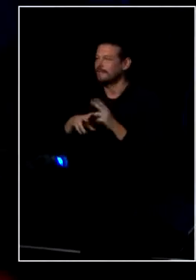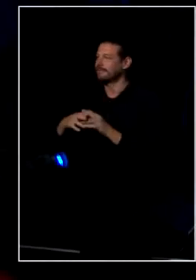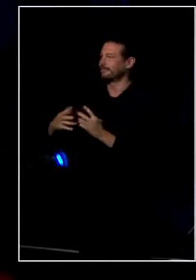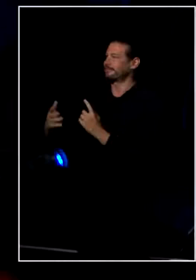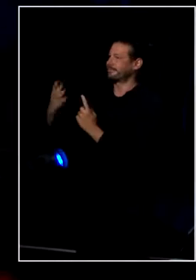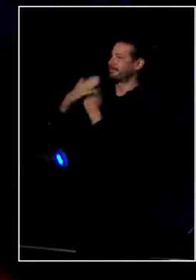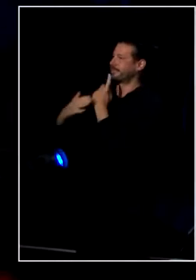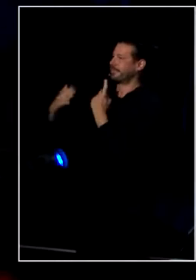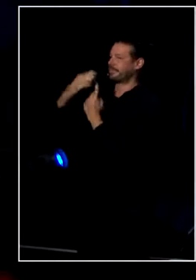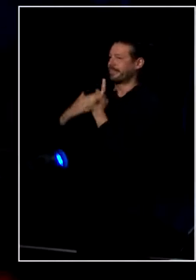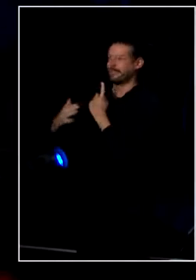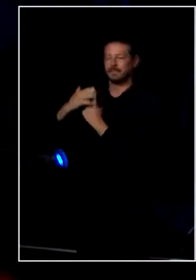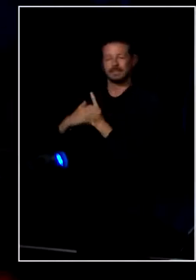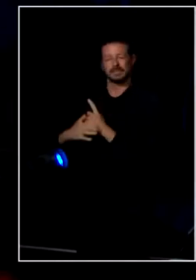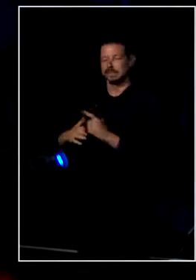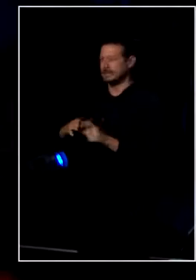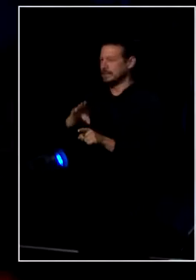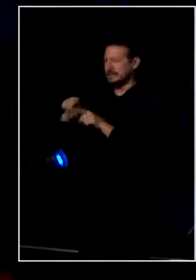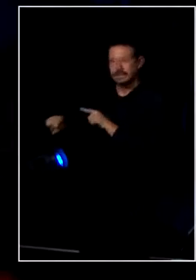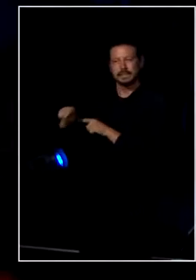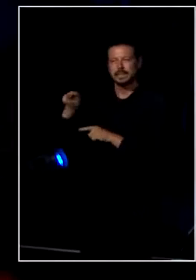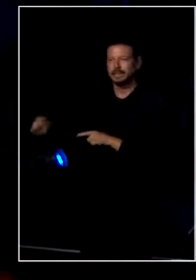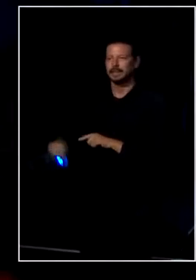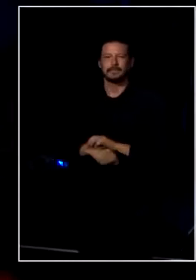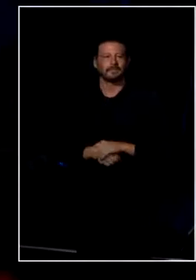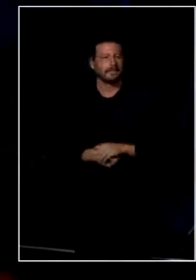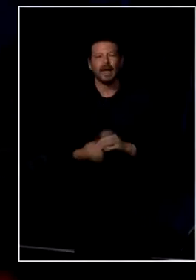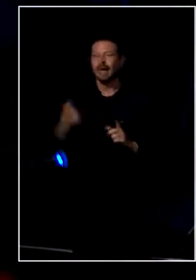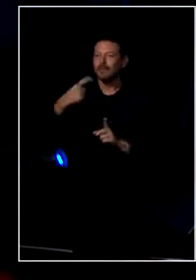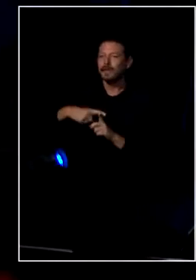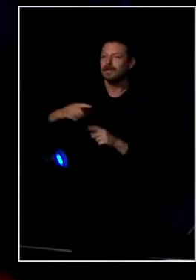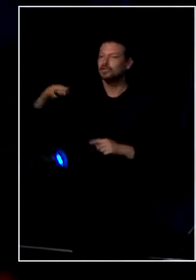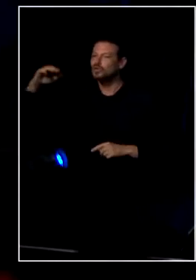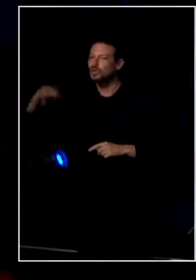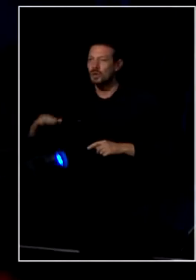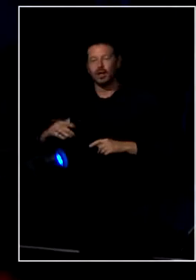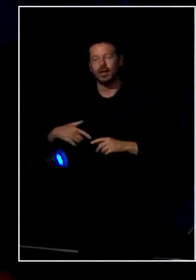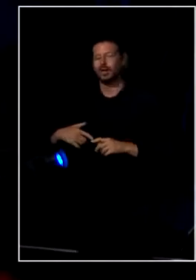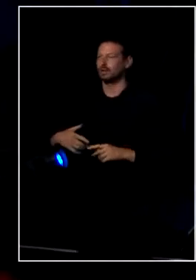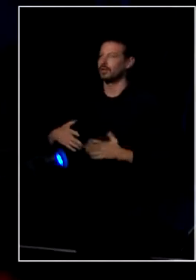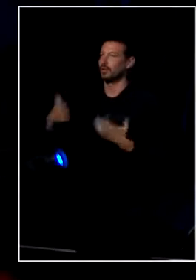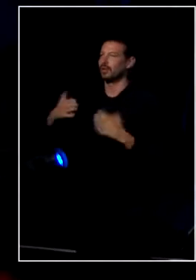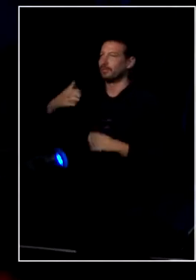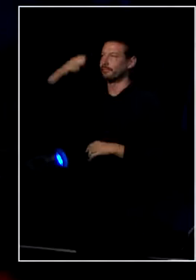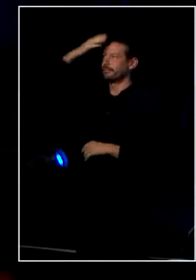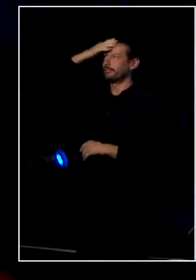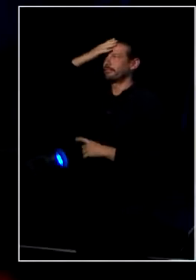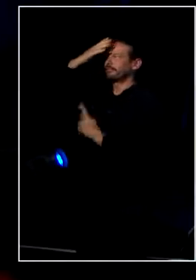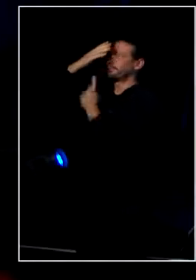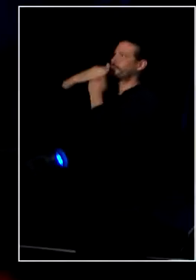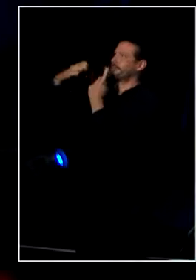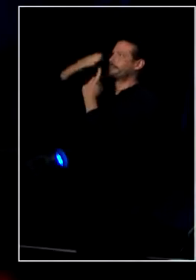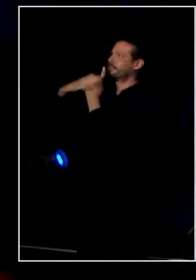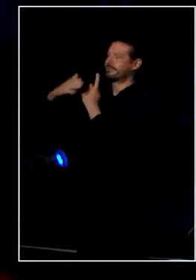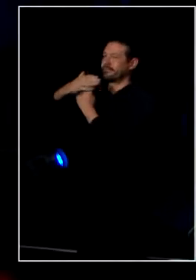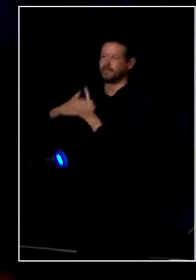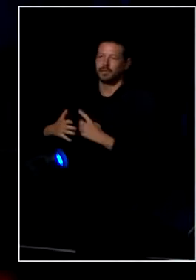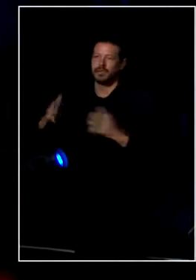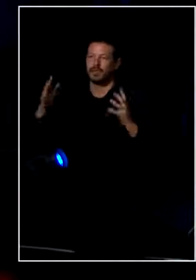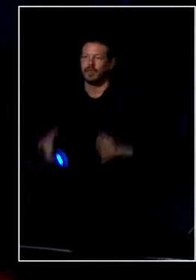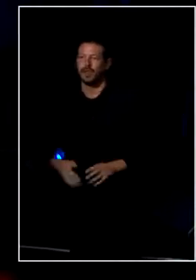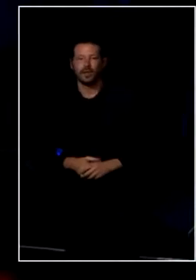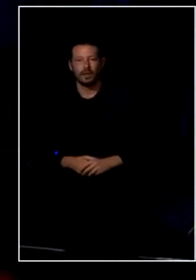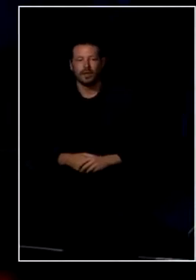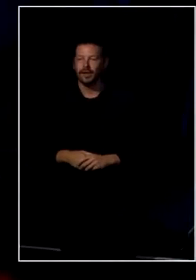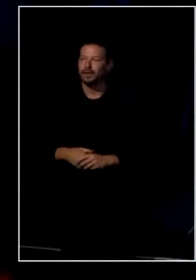me. And I guess you can imagine that being small and stuff, I probably got a lot of that, like the patronising thing, being little,